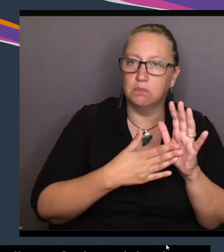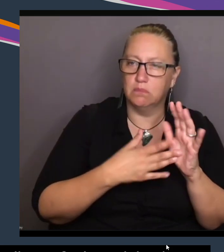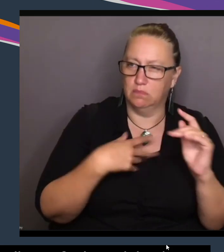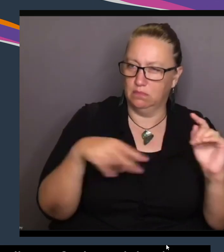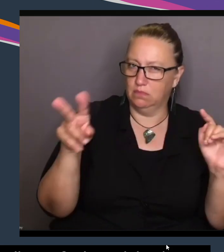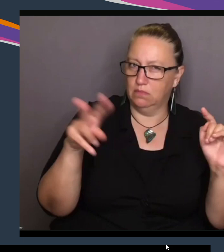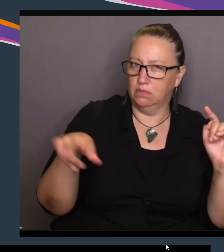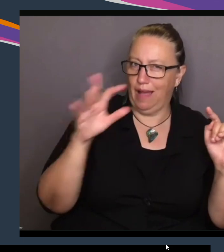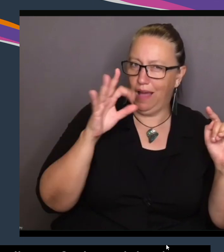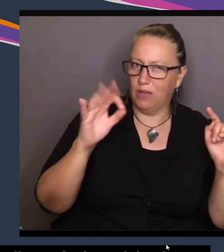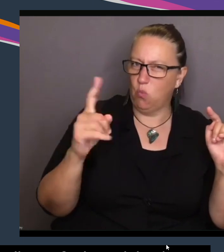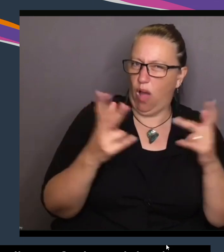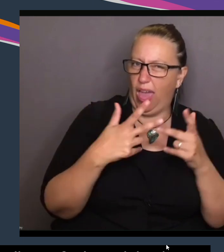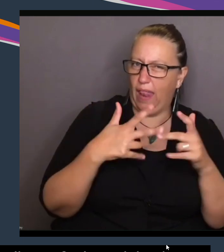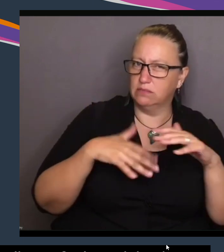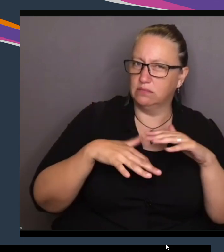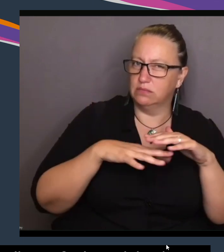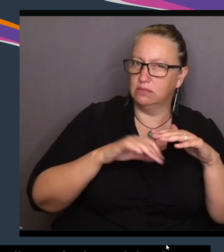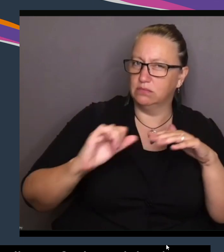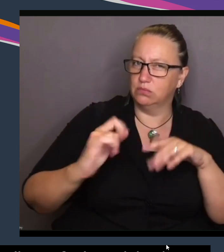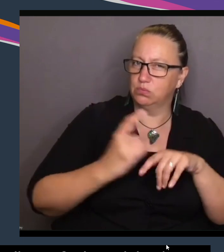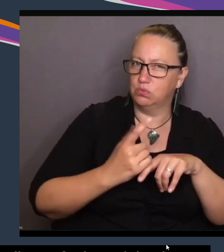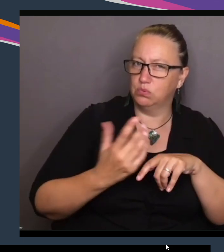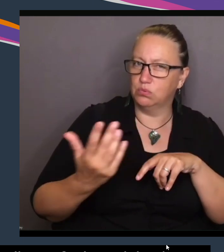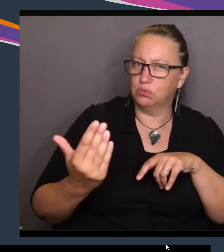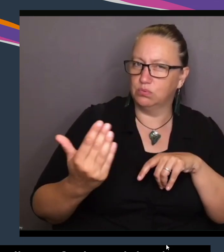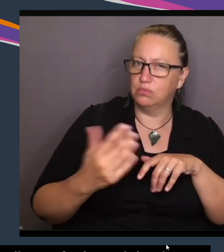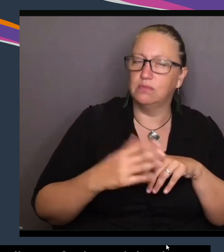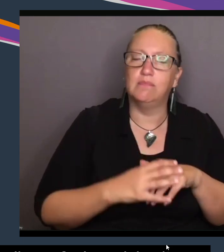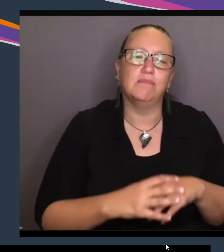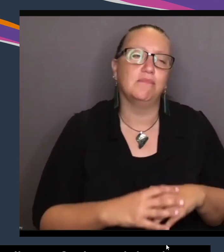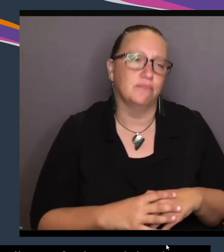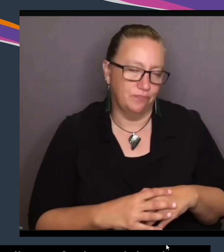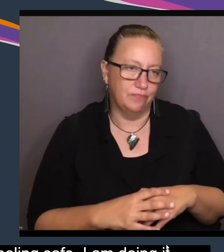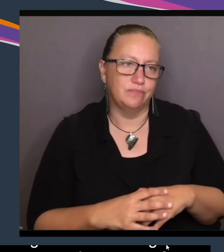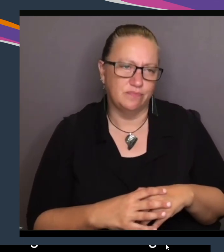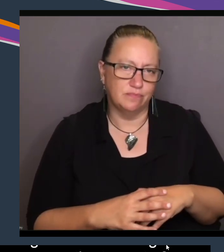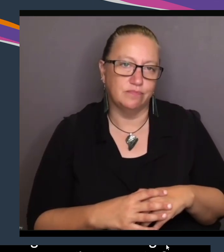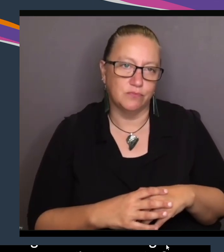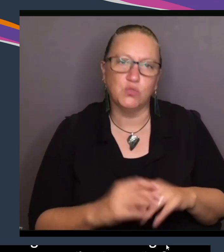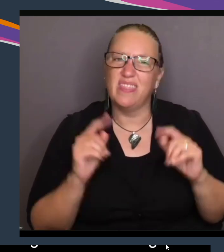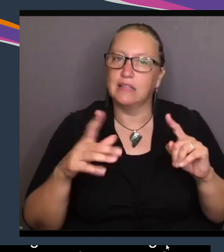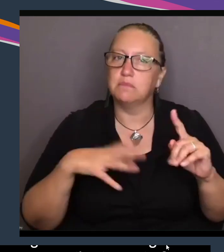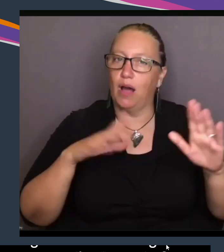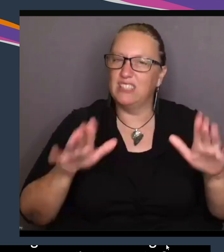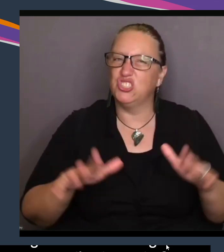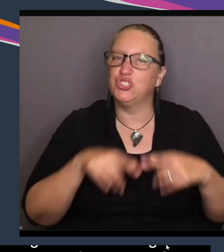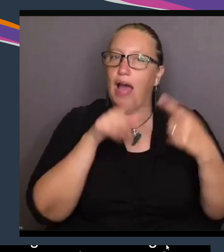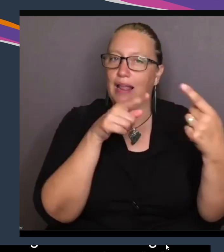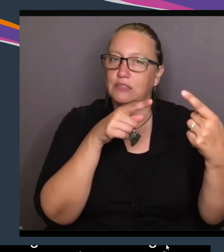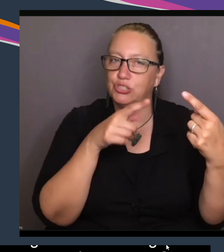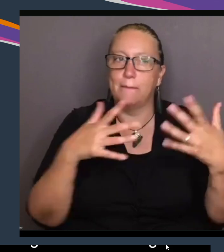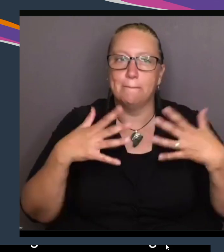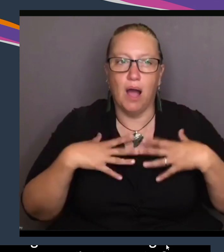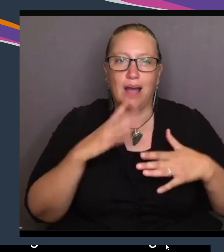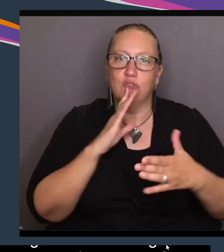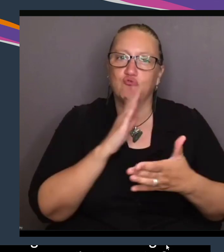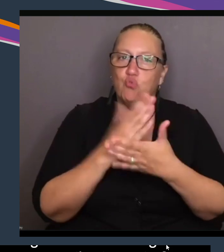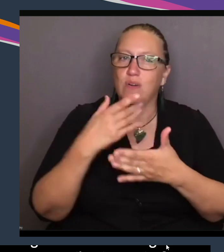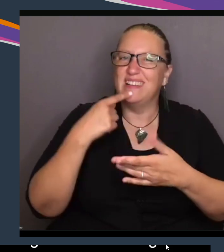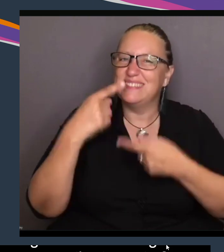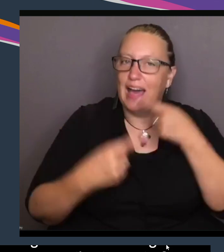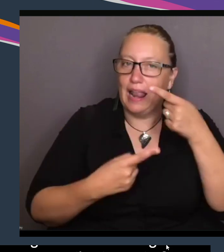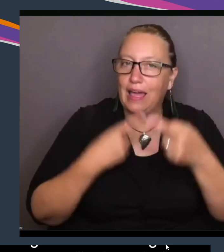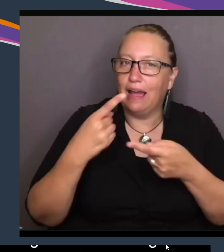on. So that's the challenge, and that's the truth-telling that I think us as